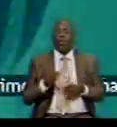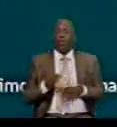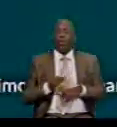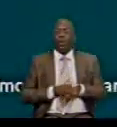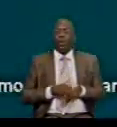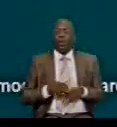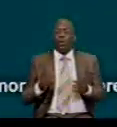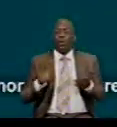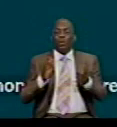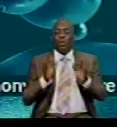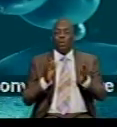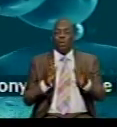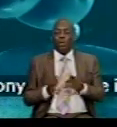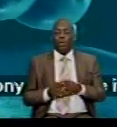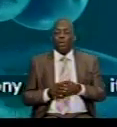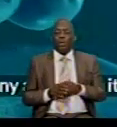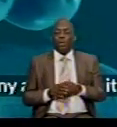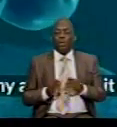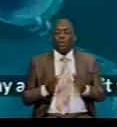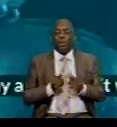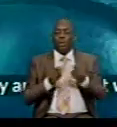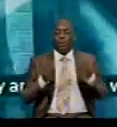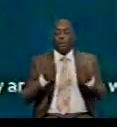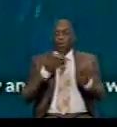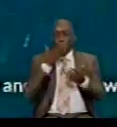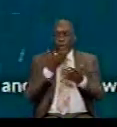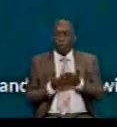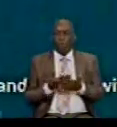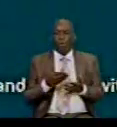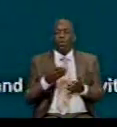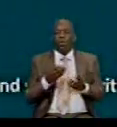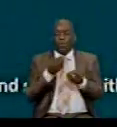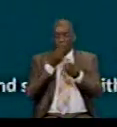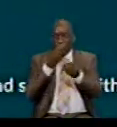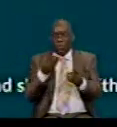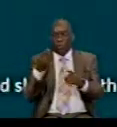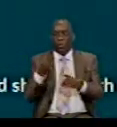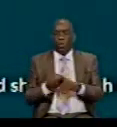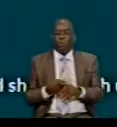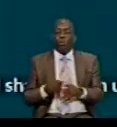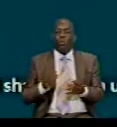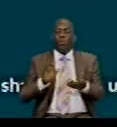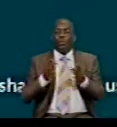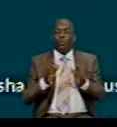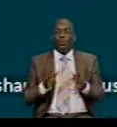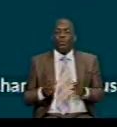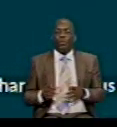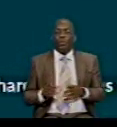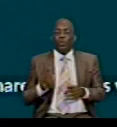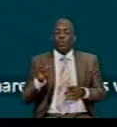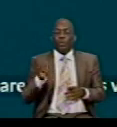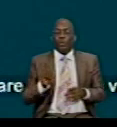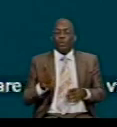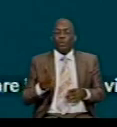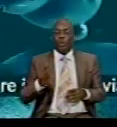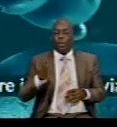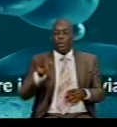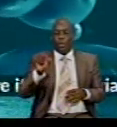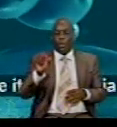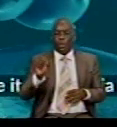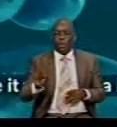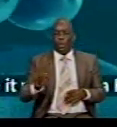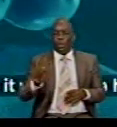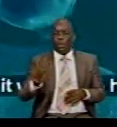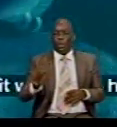great news from online as we take you to the social media, where Stella Ojetade is testifying of